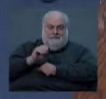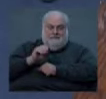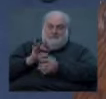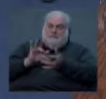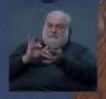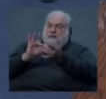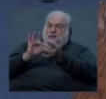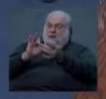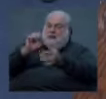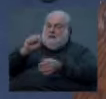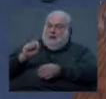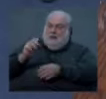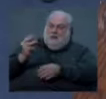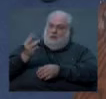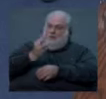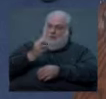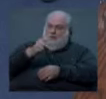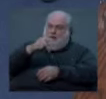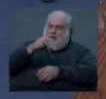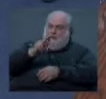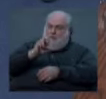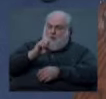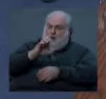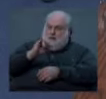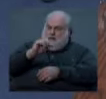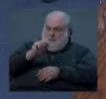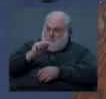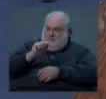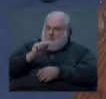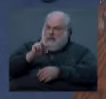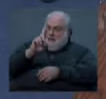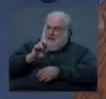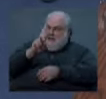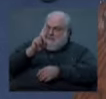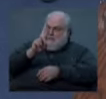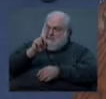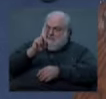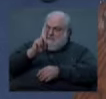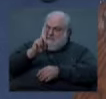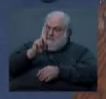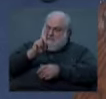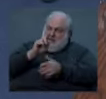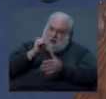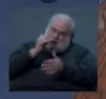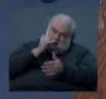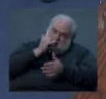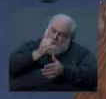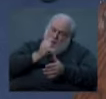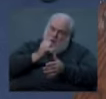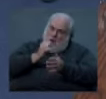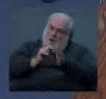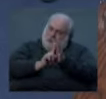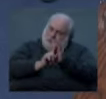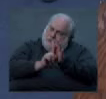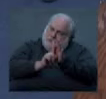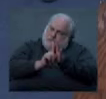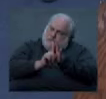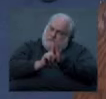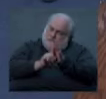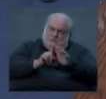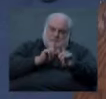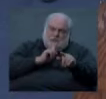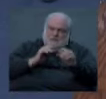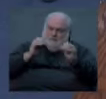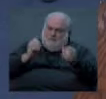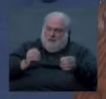contact the Southwest Precinct, I did. No answer. I let it ring about 20 times. I